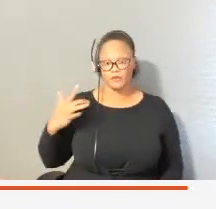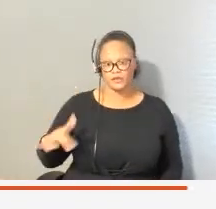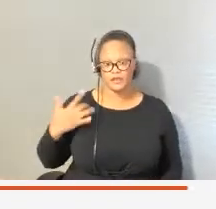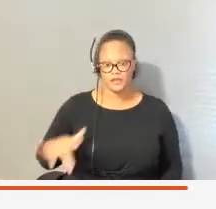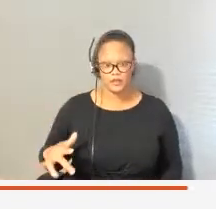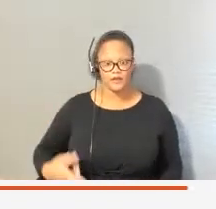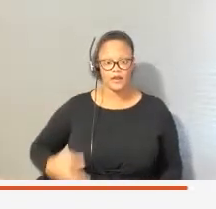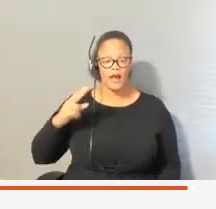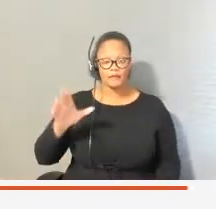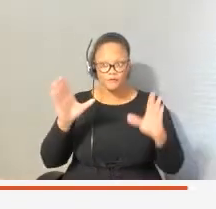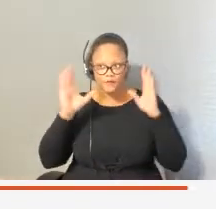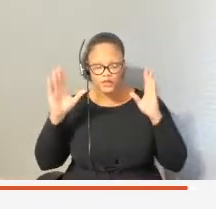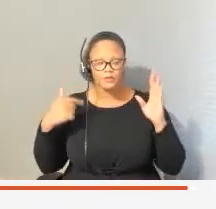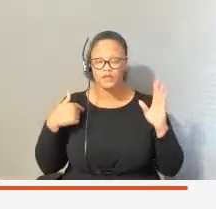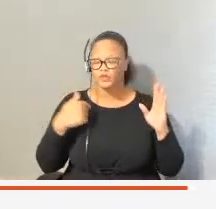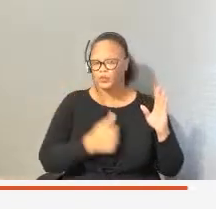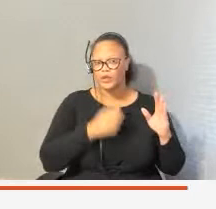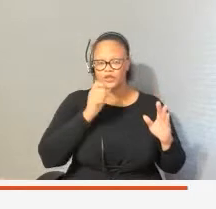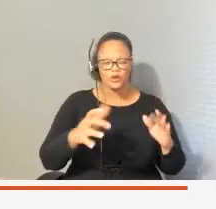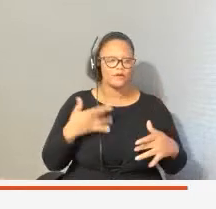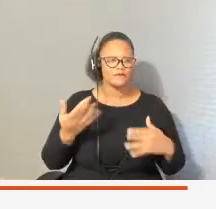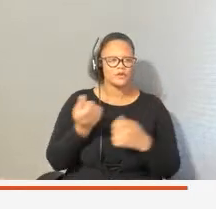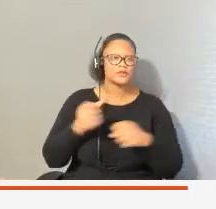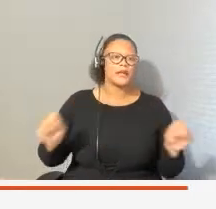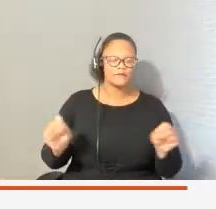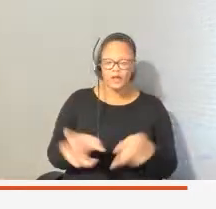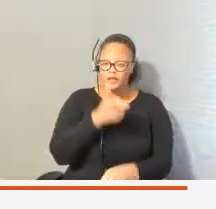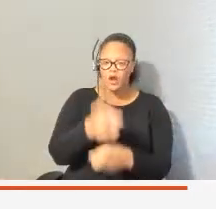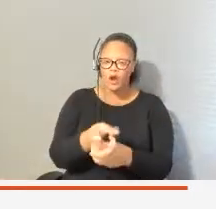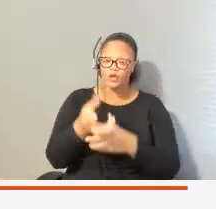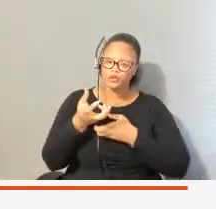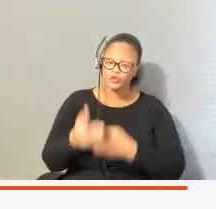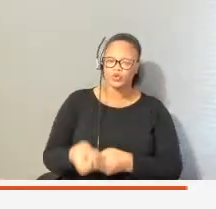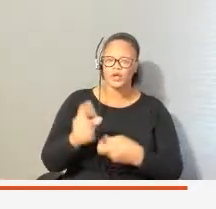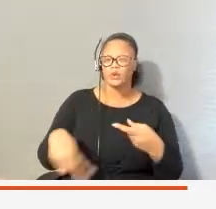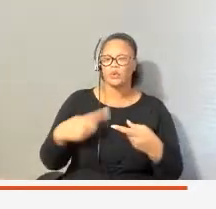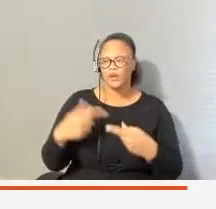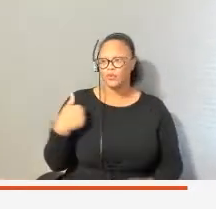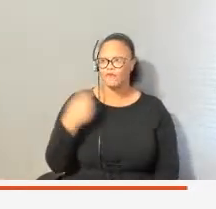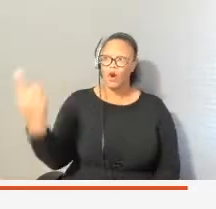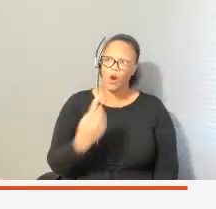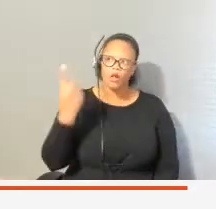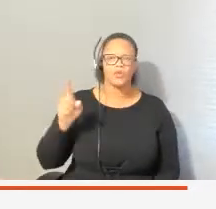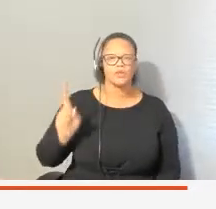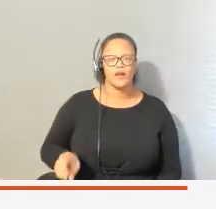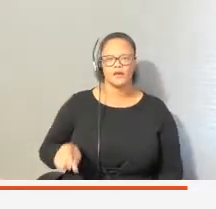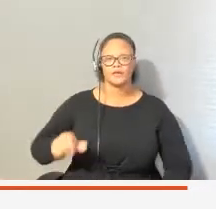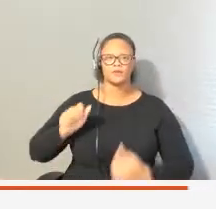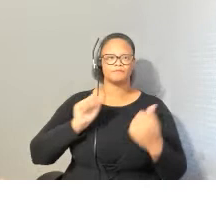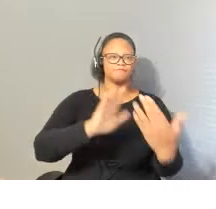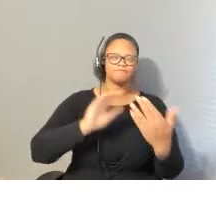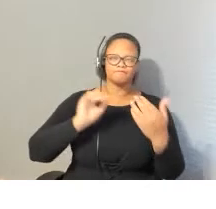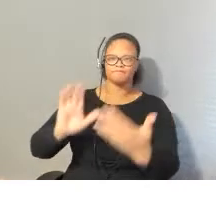we don't feel safe. And it's hard to trust when we always have to address our